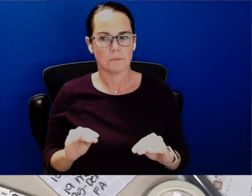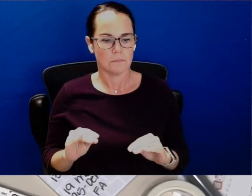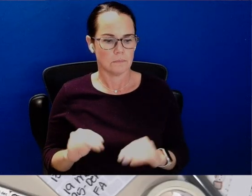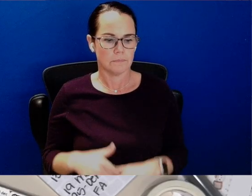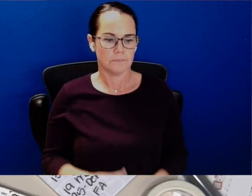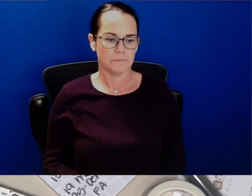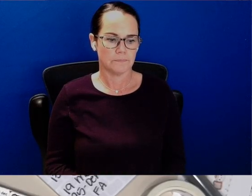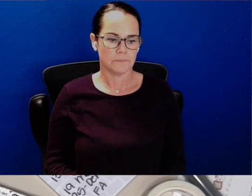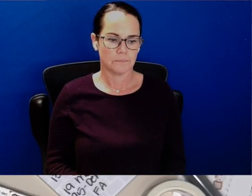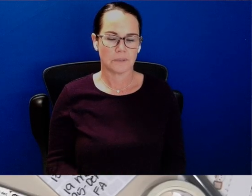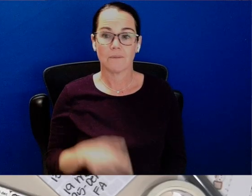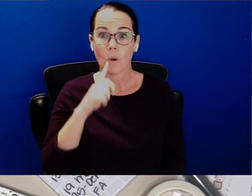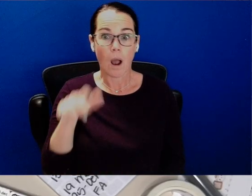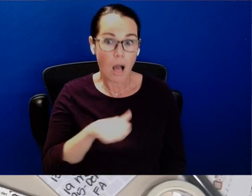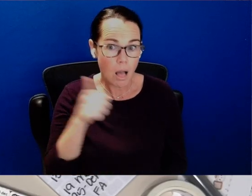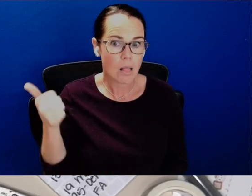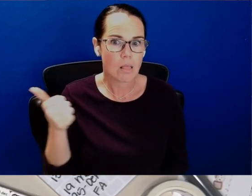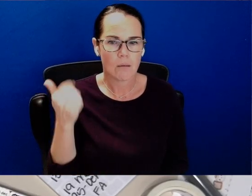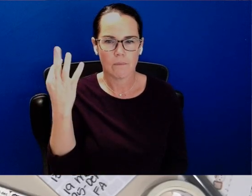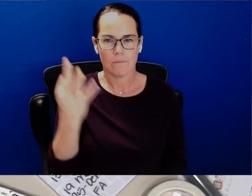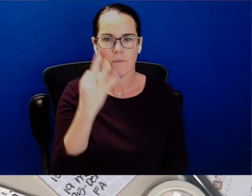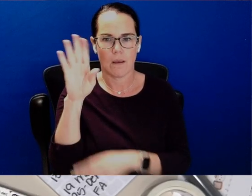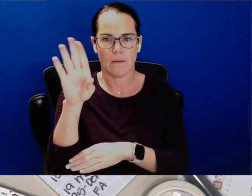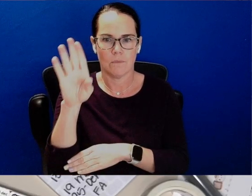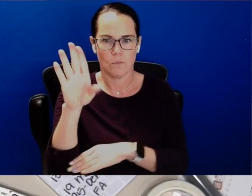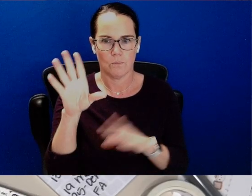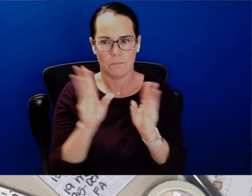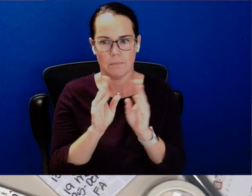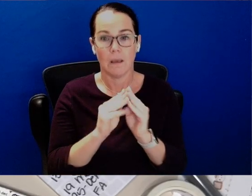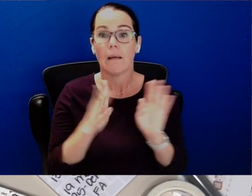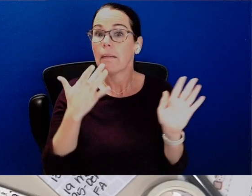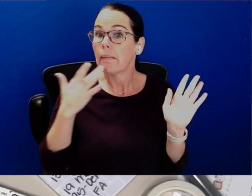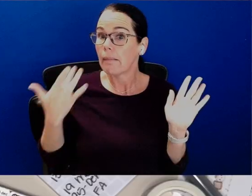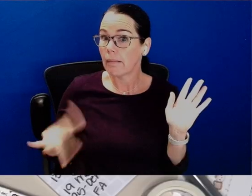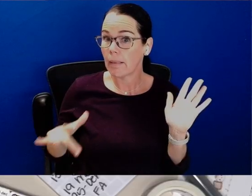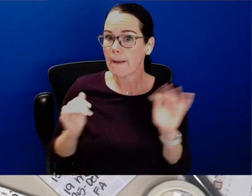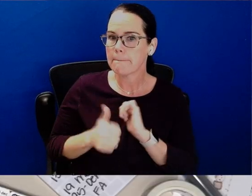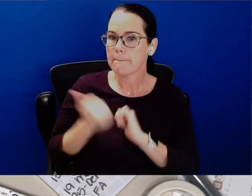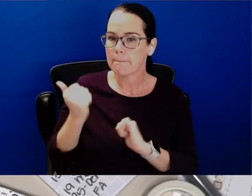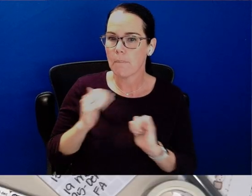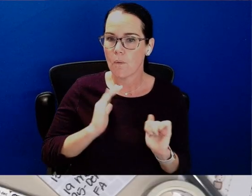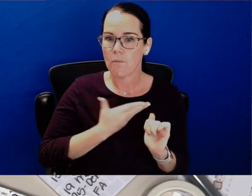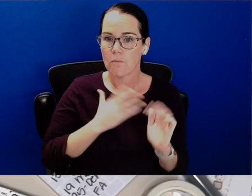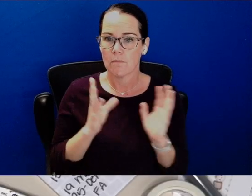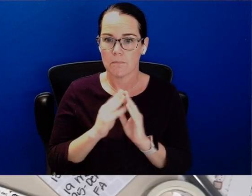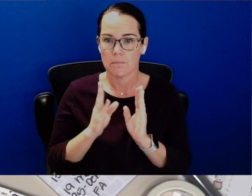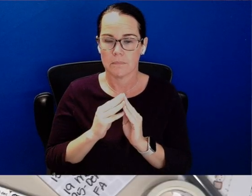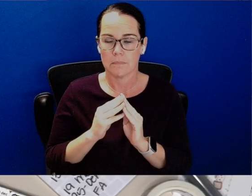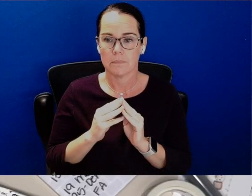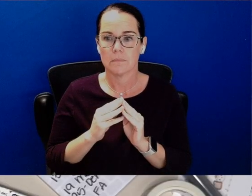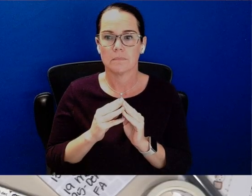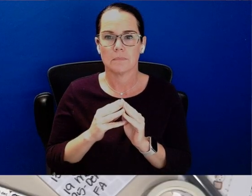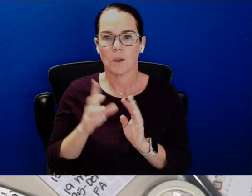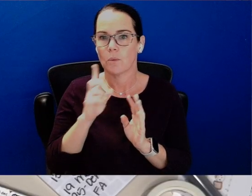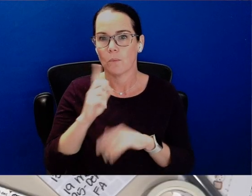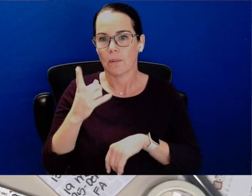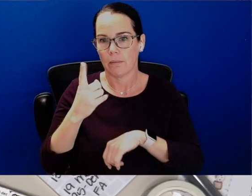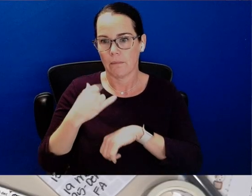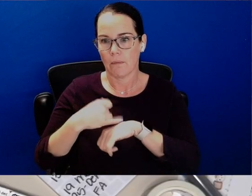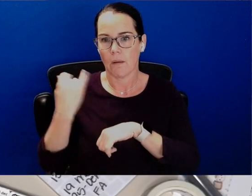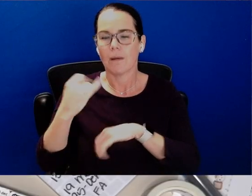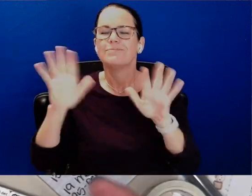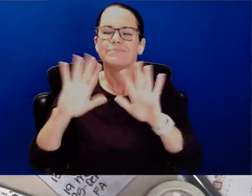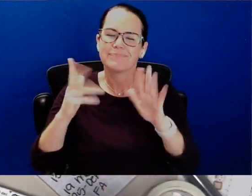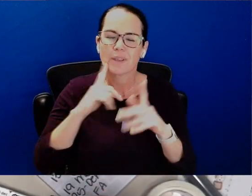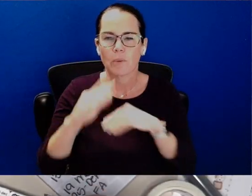yet another Friday afternoon meeting. Luckily, the majority of our meetings are off campus,